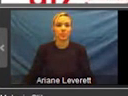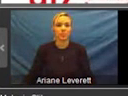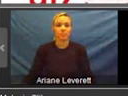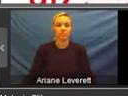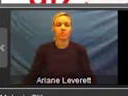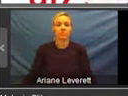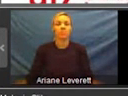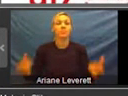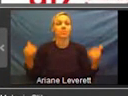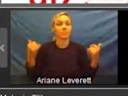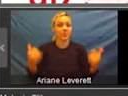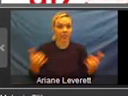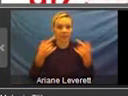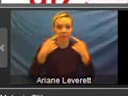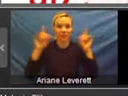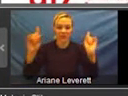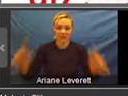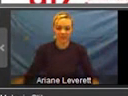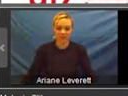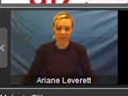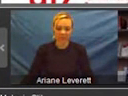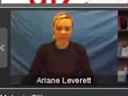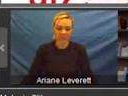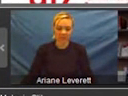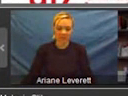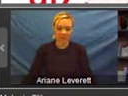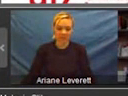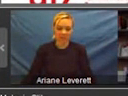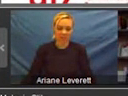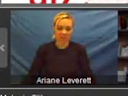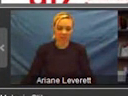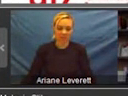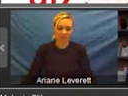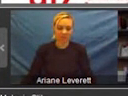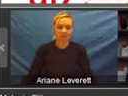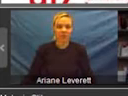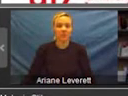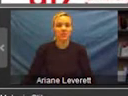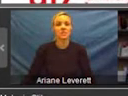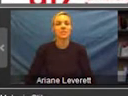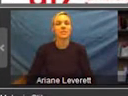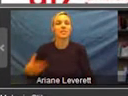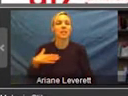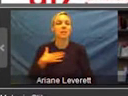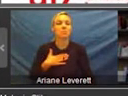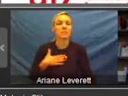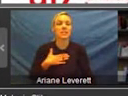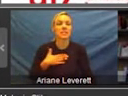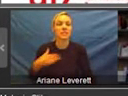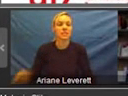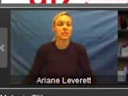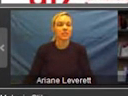It's working now. Yeah, please, whenever, maybe there's,